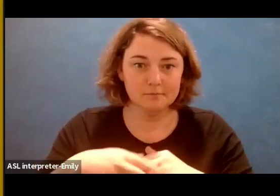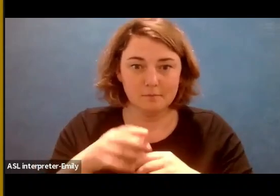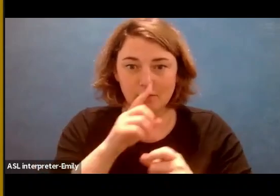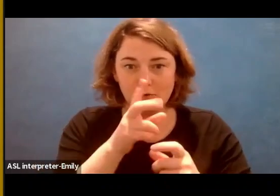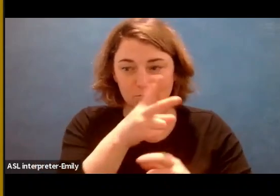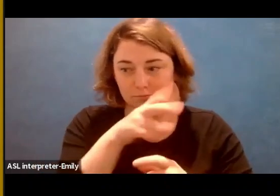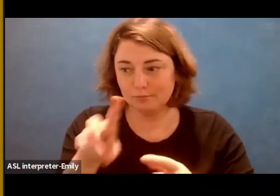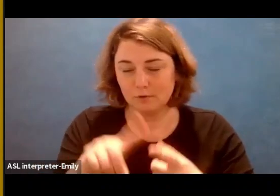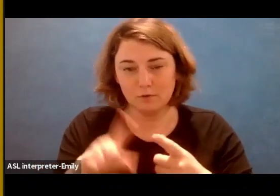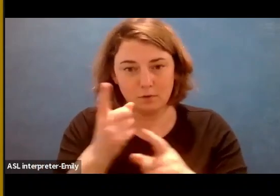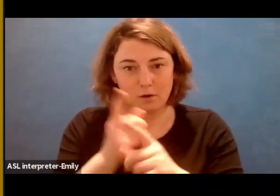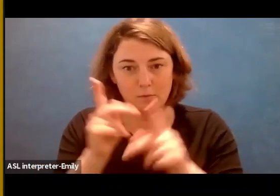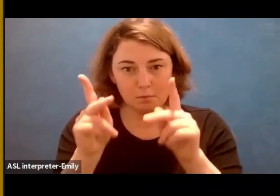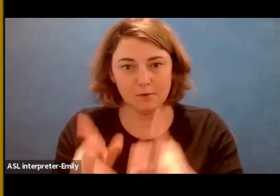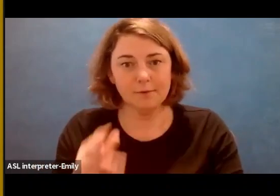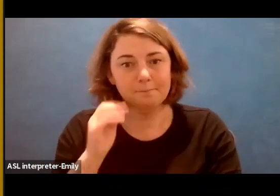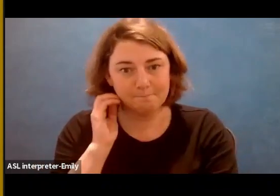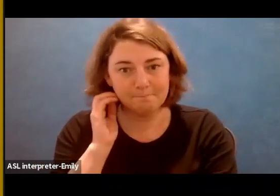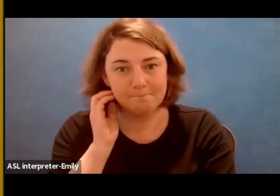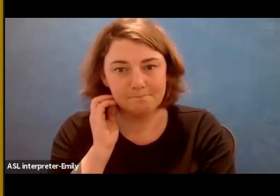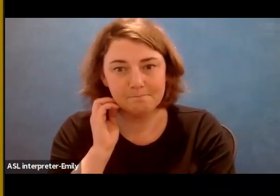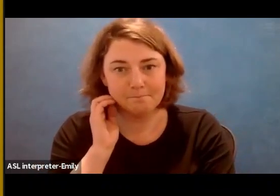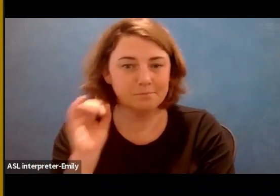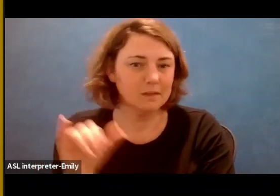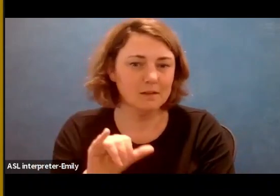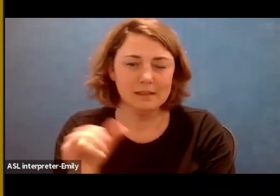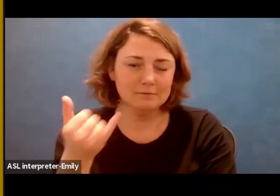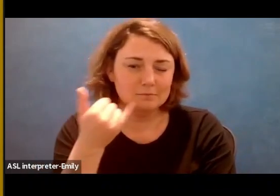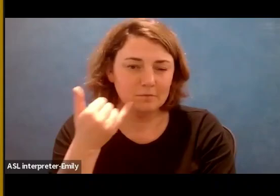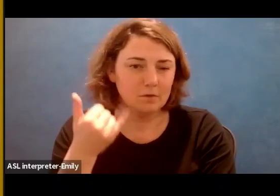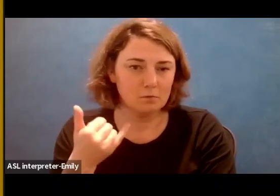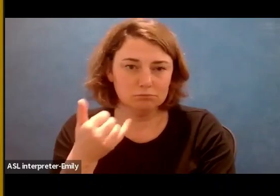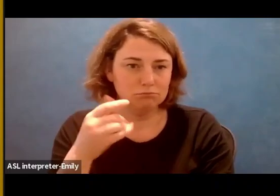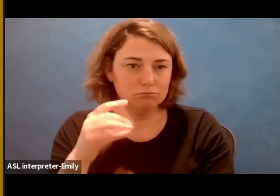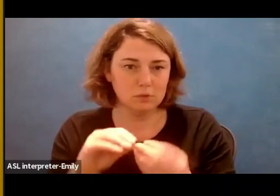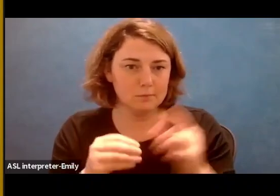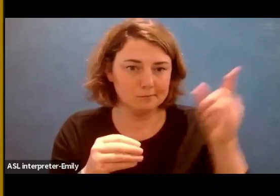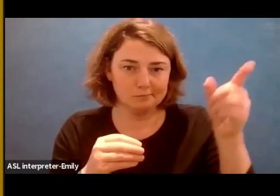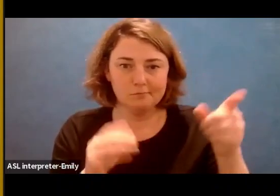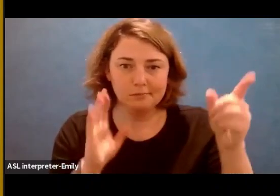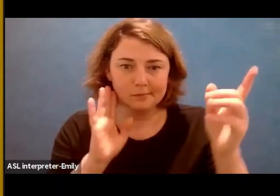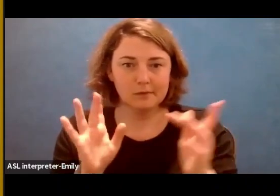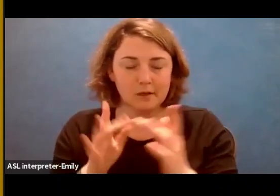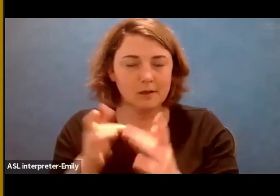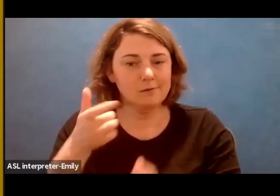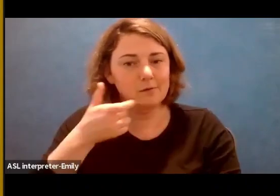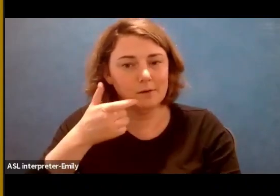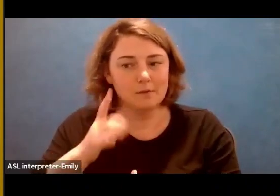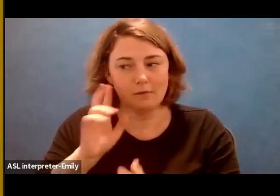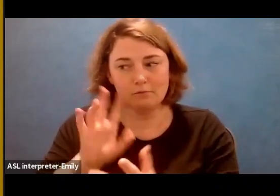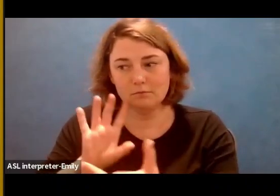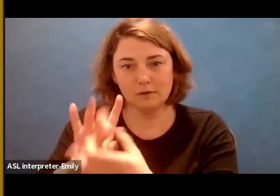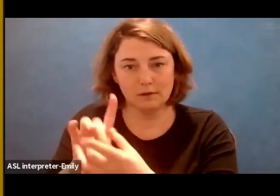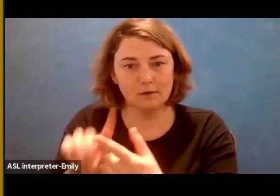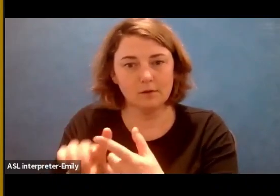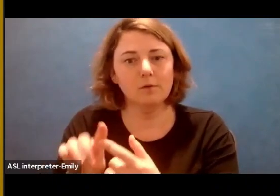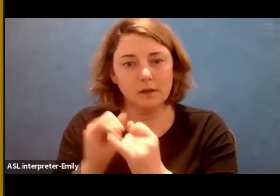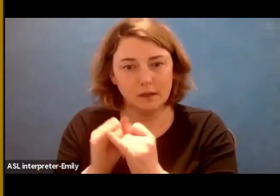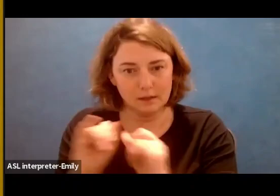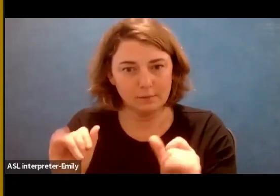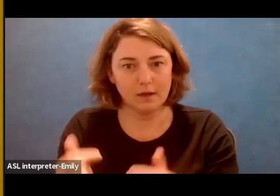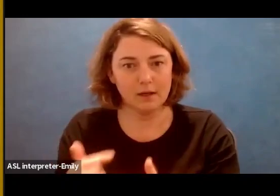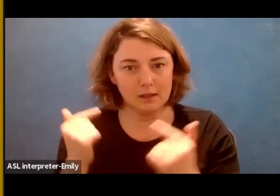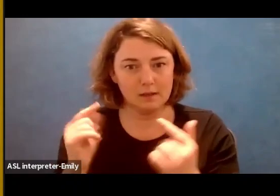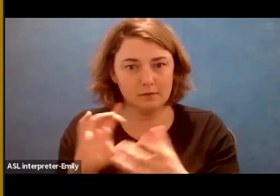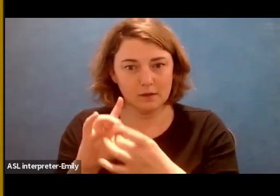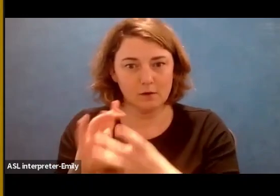right person. And the same, of course, as if any phone number you use, you're going to reach our reception and they're going to connect you to an independent living coordinator who will help